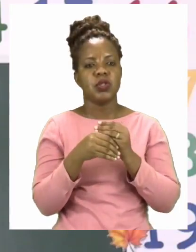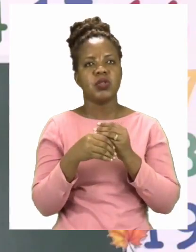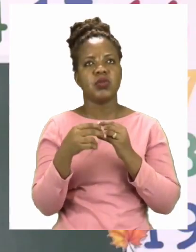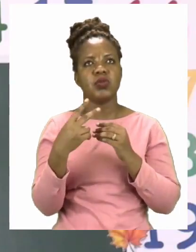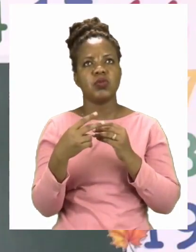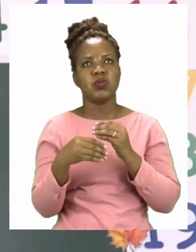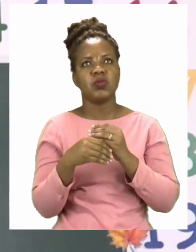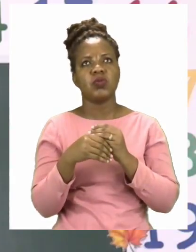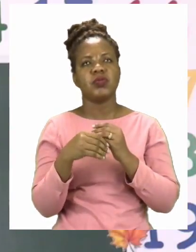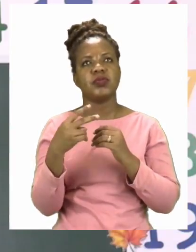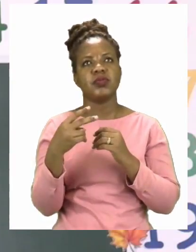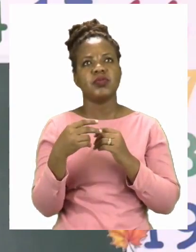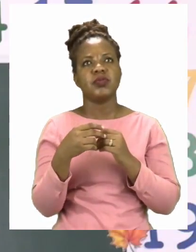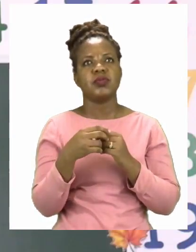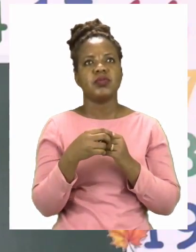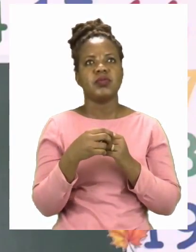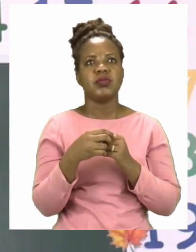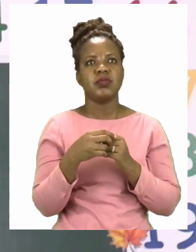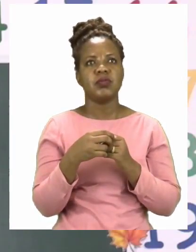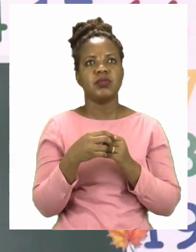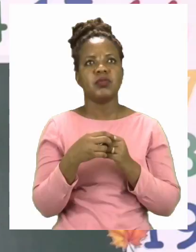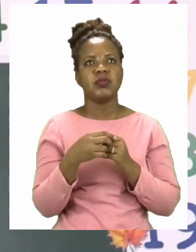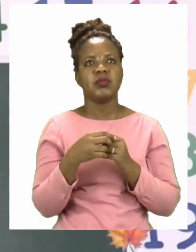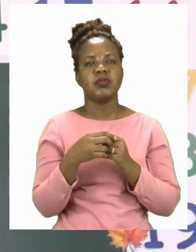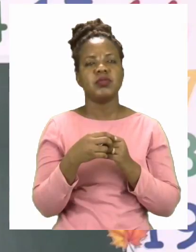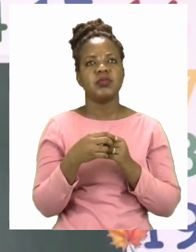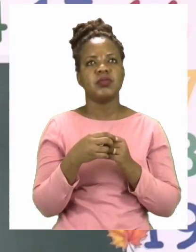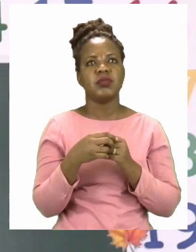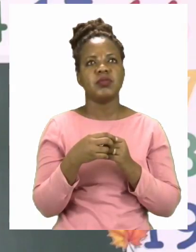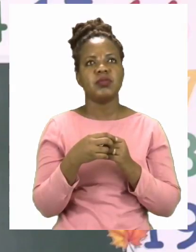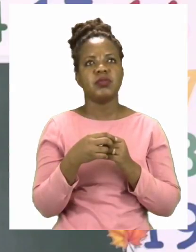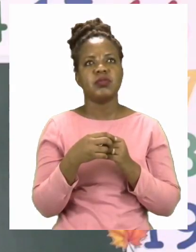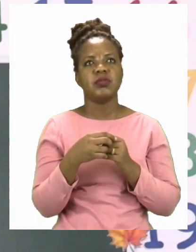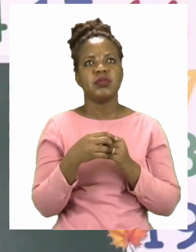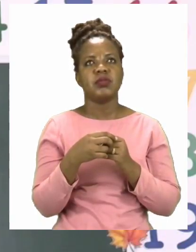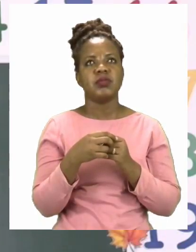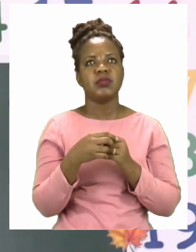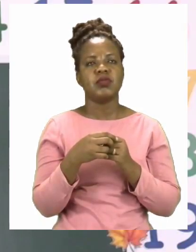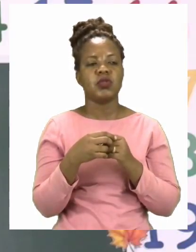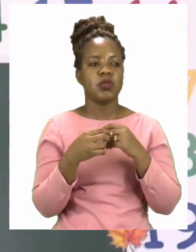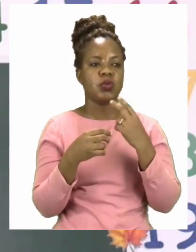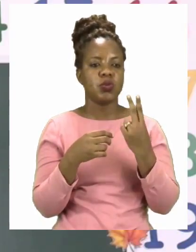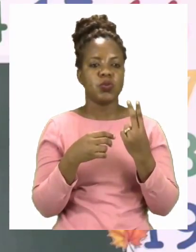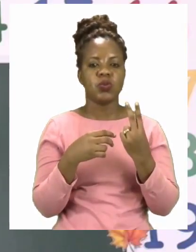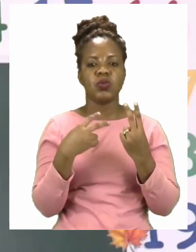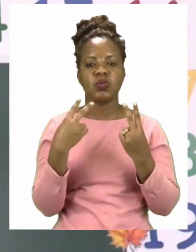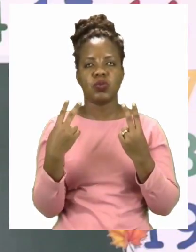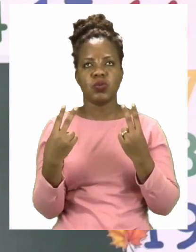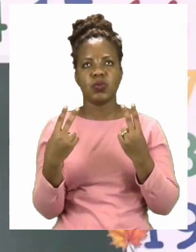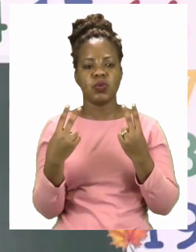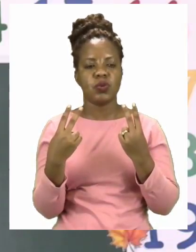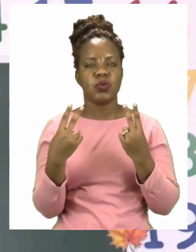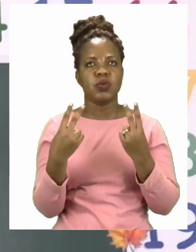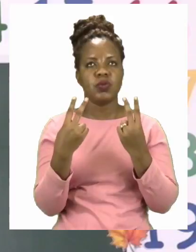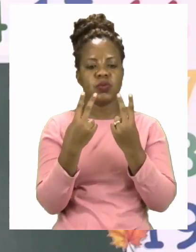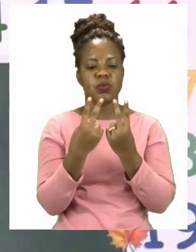have 2 sets of 2, what is our answer? If we're counting in 2s, we